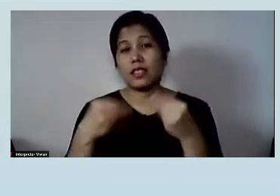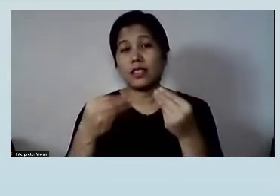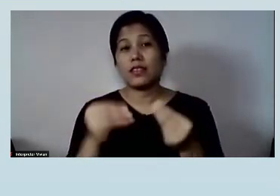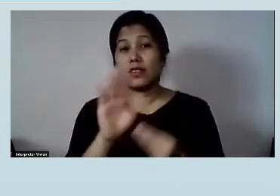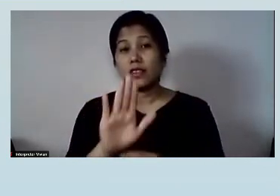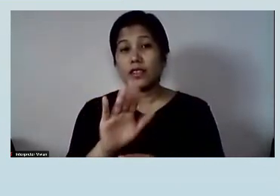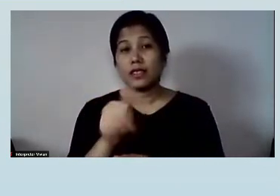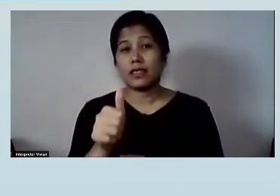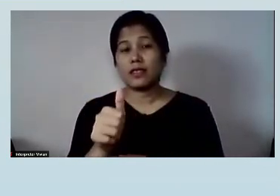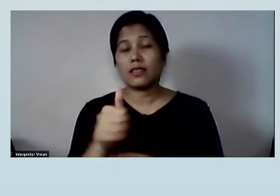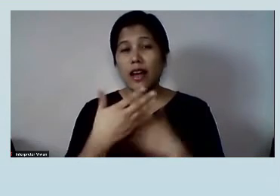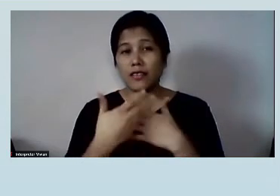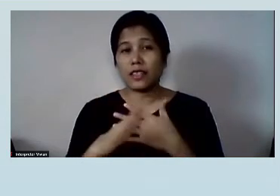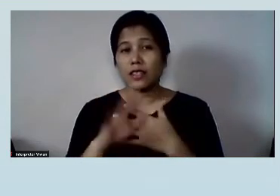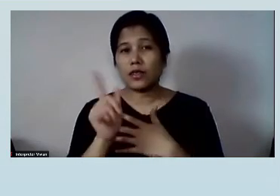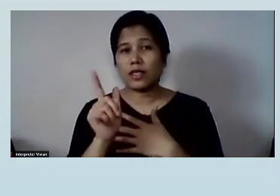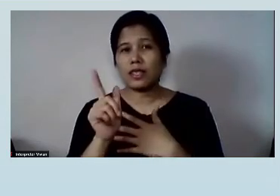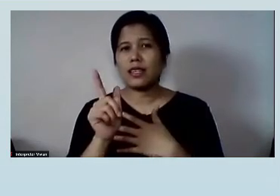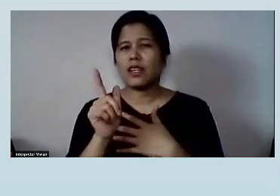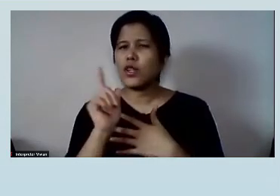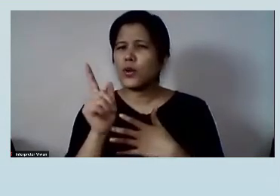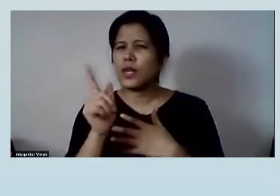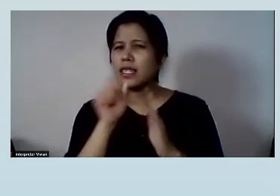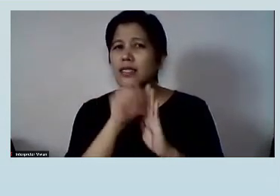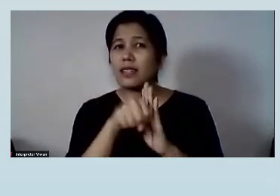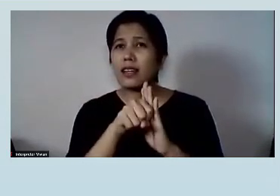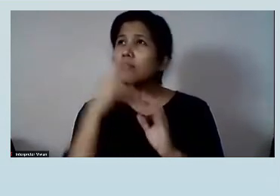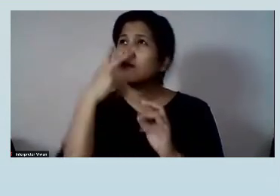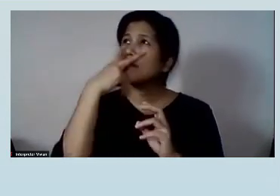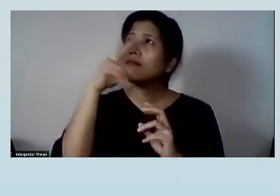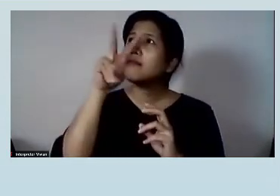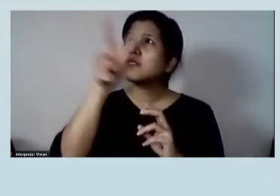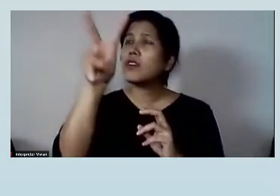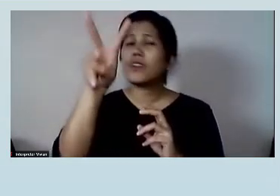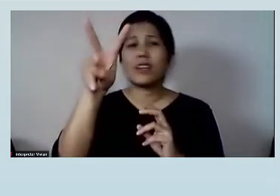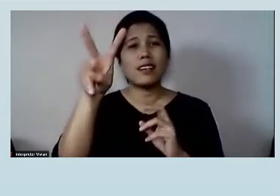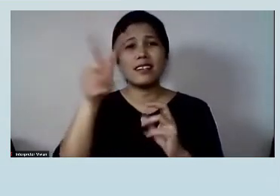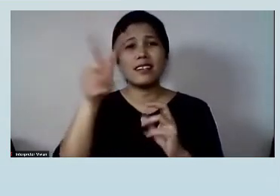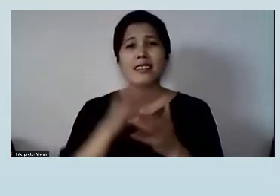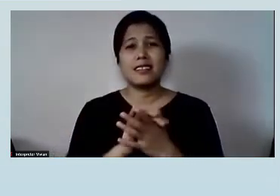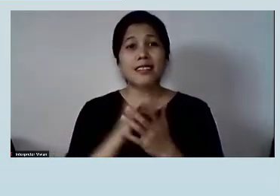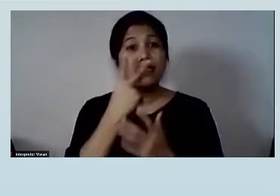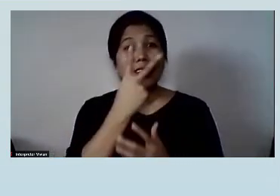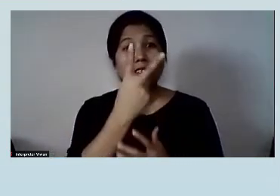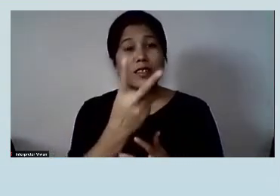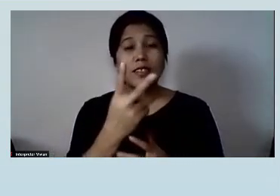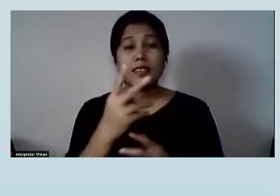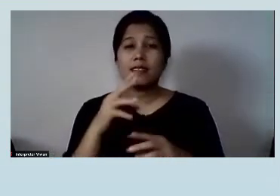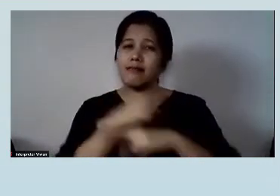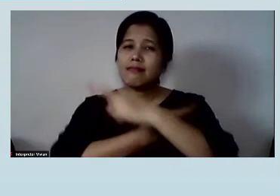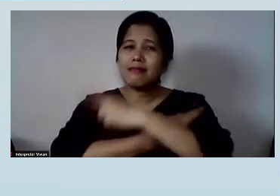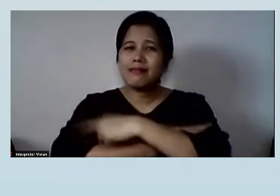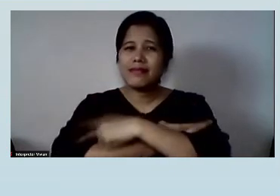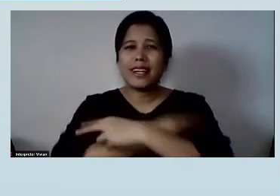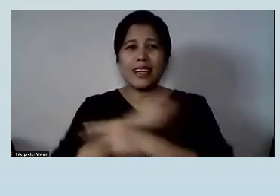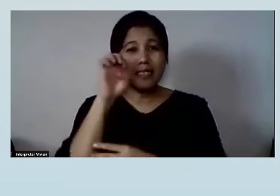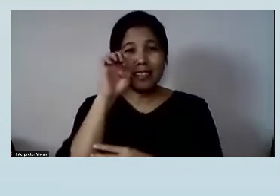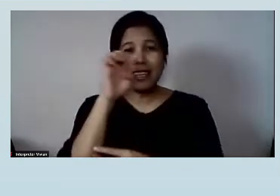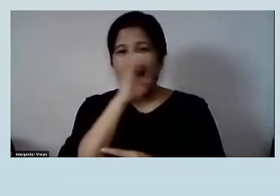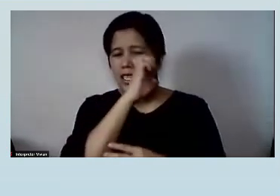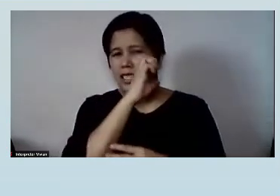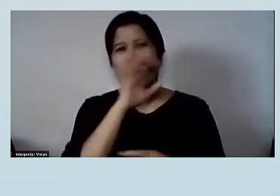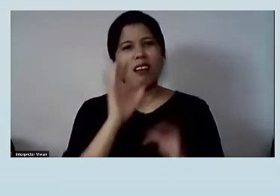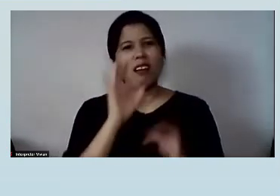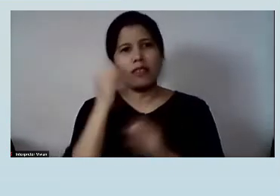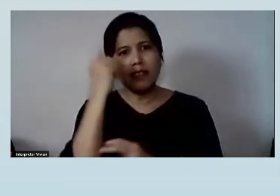after 20 minutes, 20 seconds to look away 20 feet. Then you're resting your eyes. Kung mahirap pa rin intindihin yun,